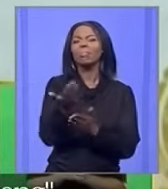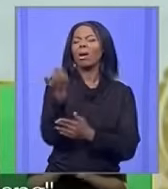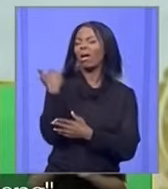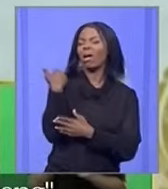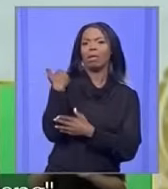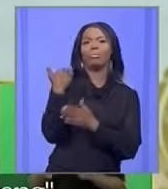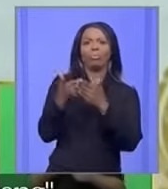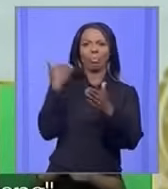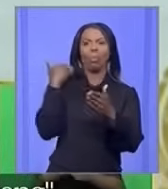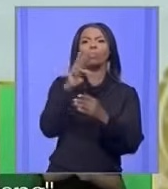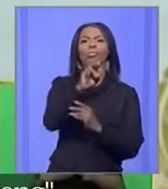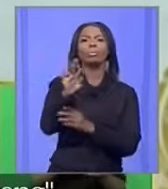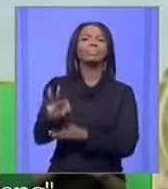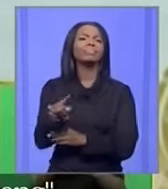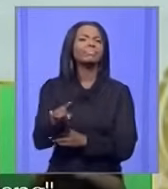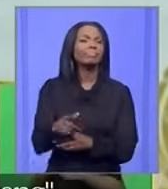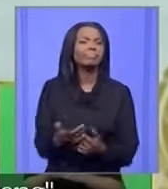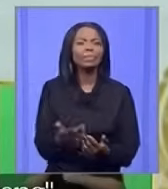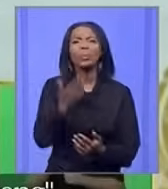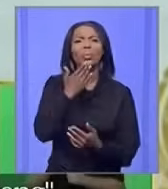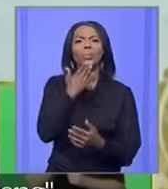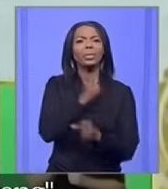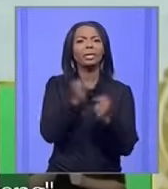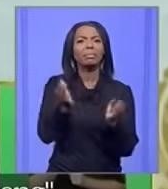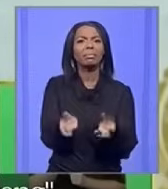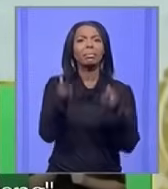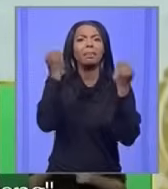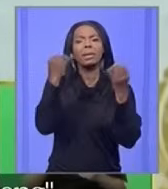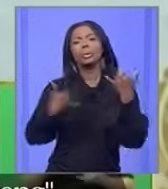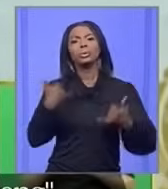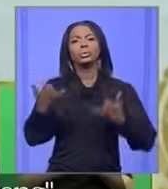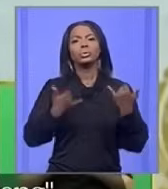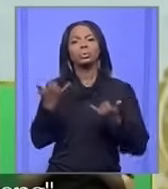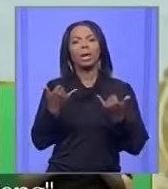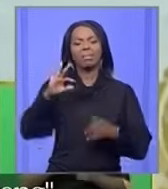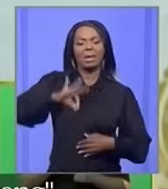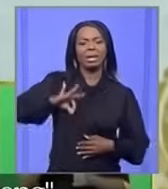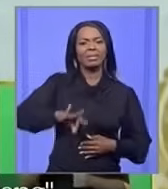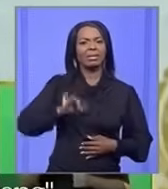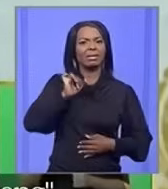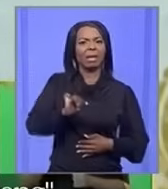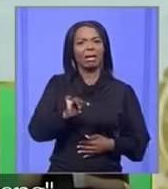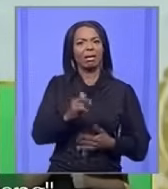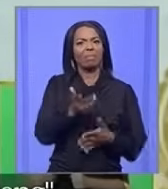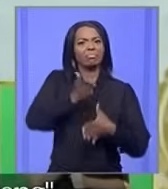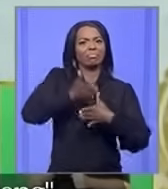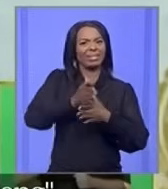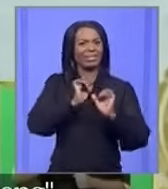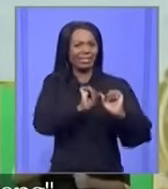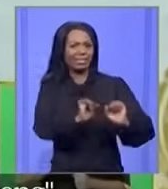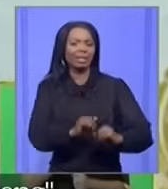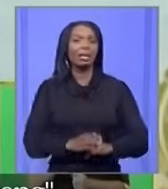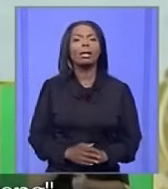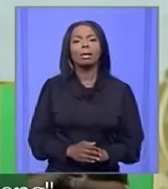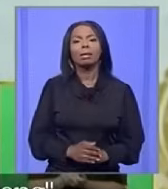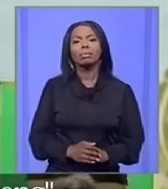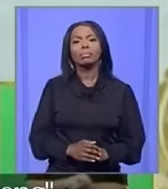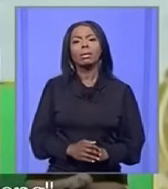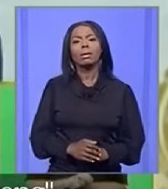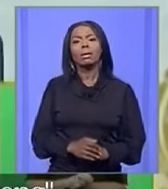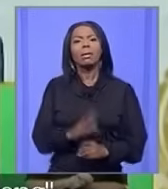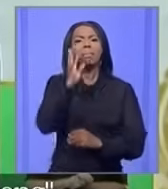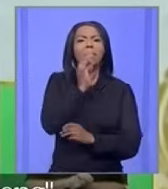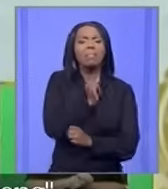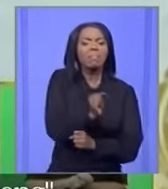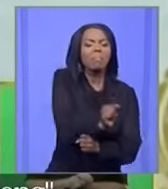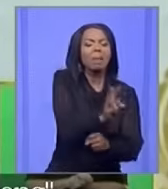before that, who did not get to enjoy the benefits of their labors. Oh makhulu,